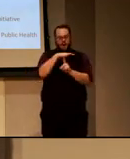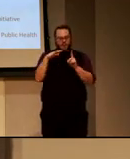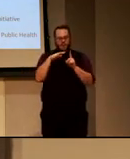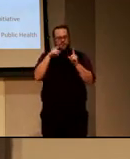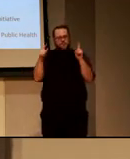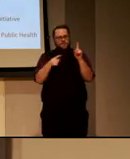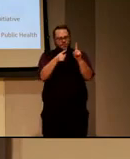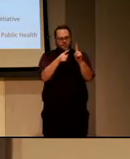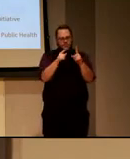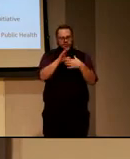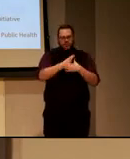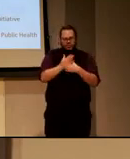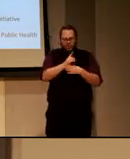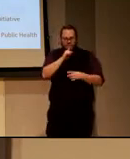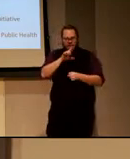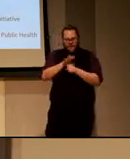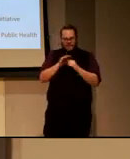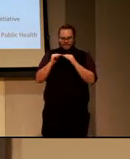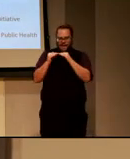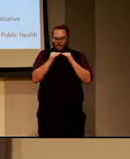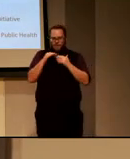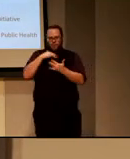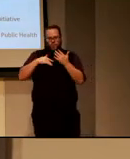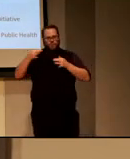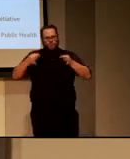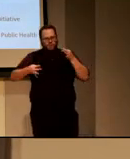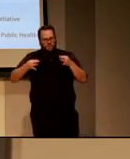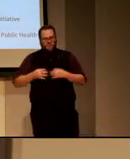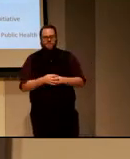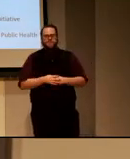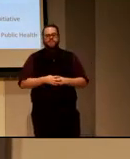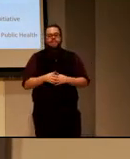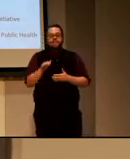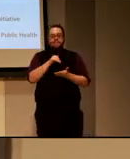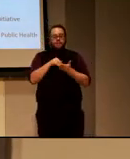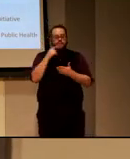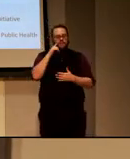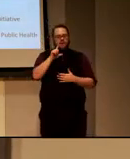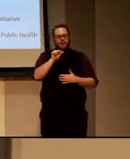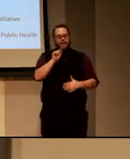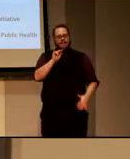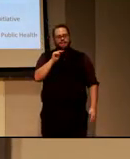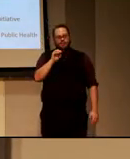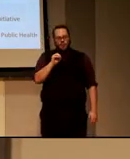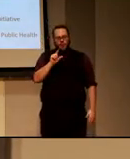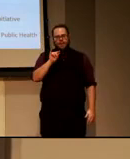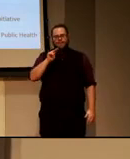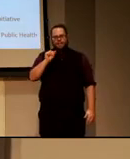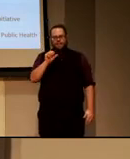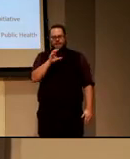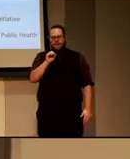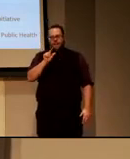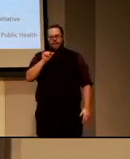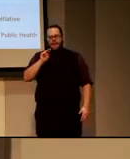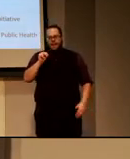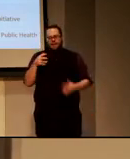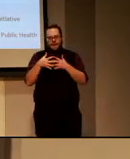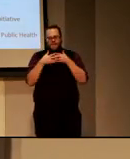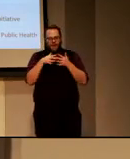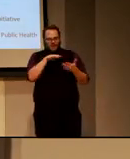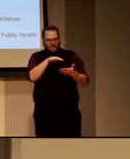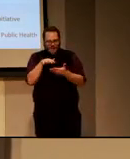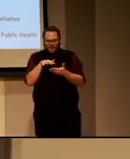equity and to social justice, and with the Center for Latino, Latina, and Latin American Studies, which shares our